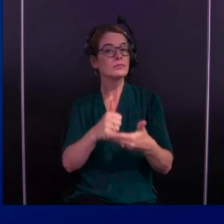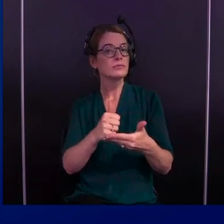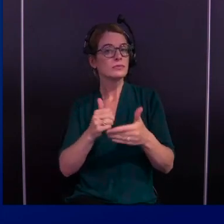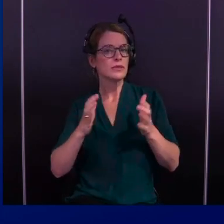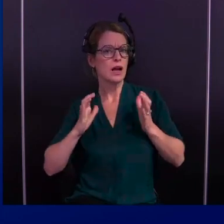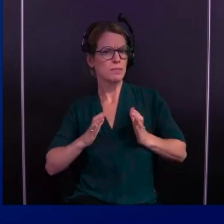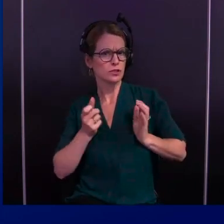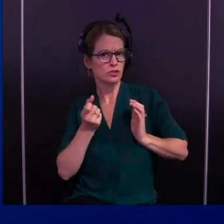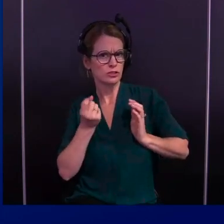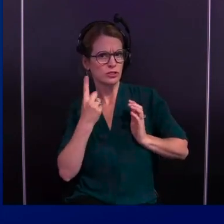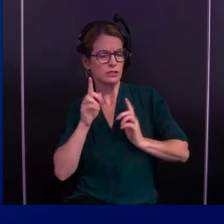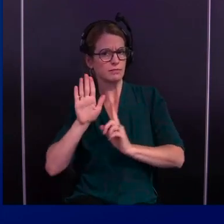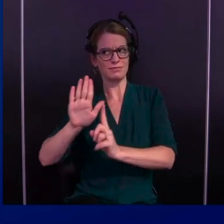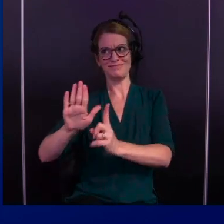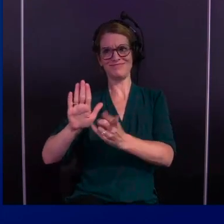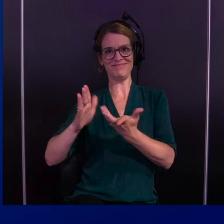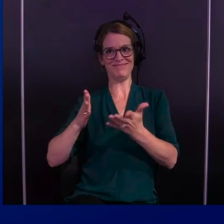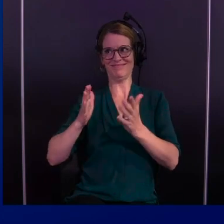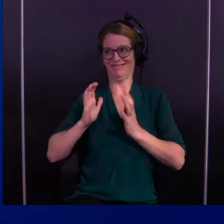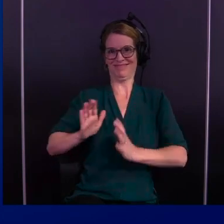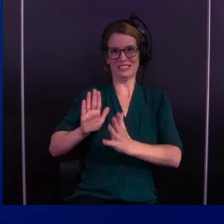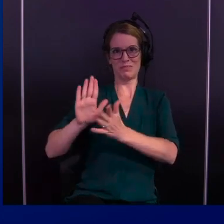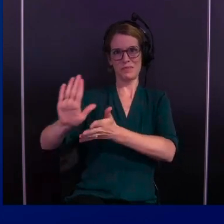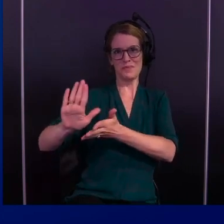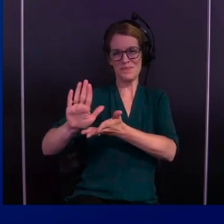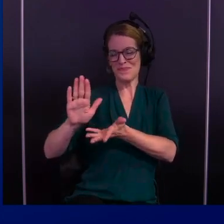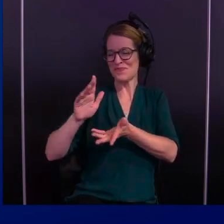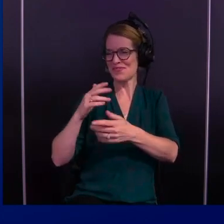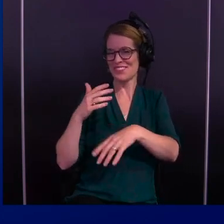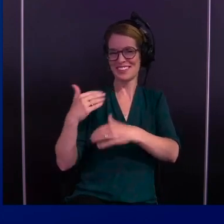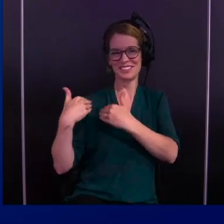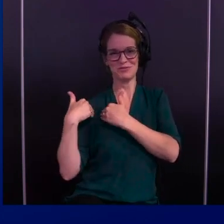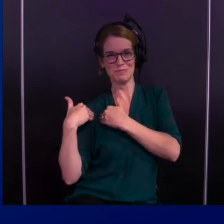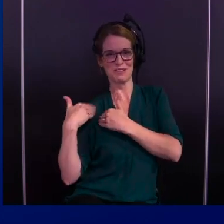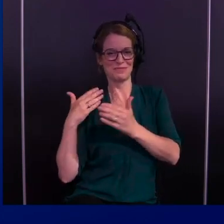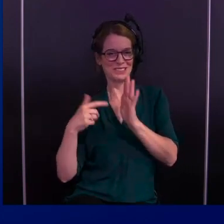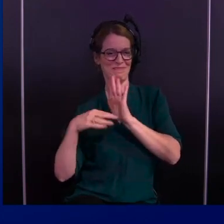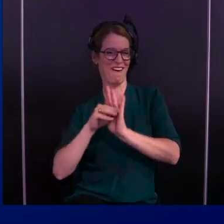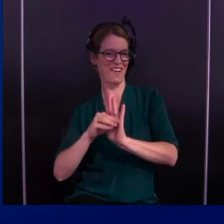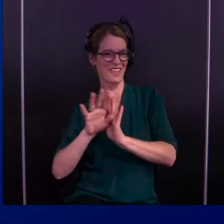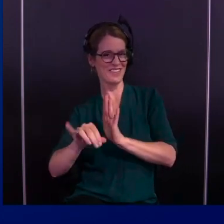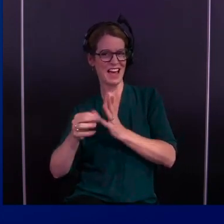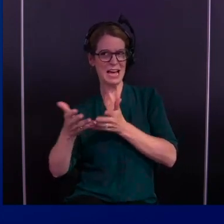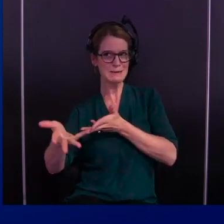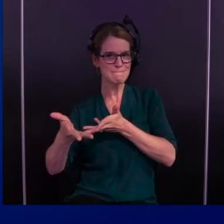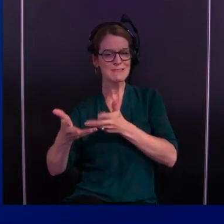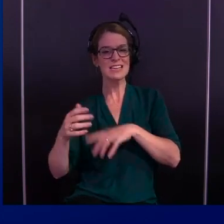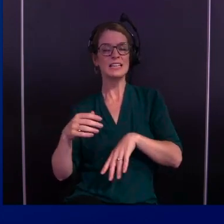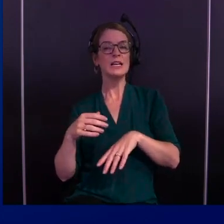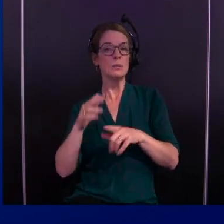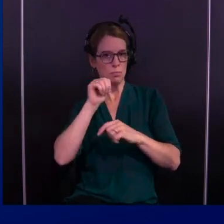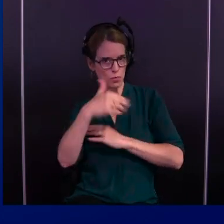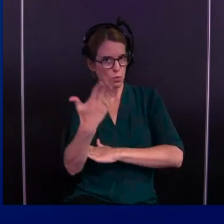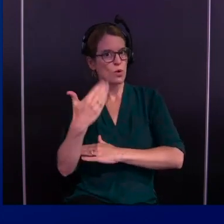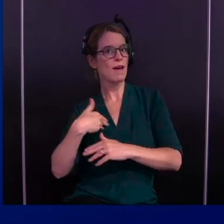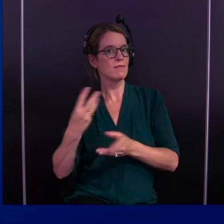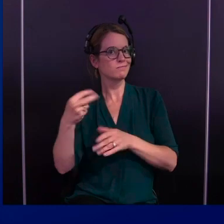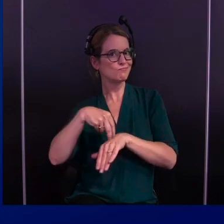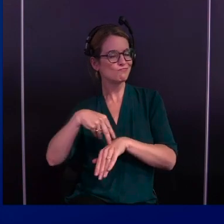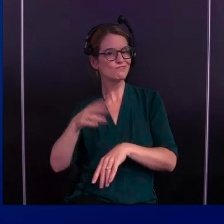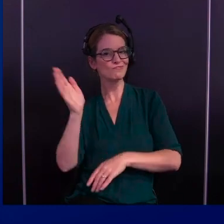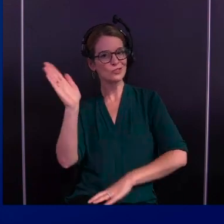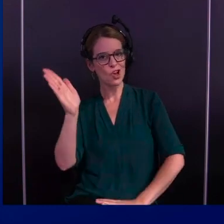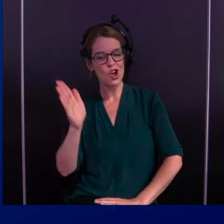part of that shared responsibility model, right? So I'll be doing a lot of that, and like I said, I'll be doing that talk tomorrow morning,